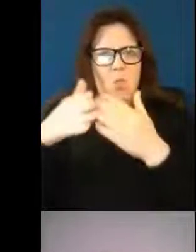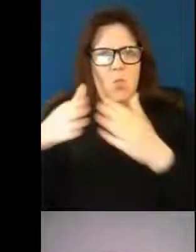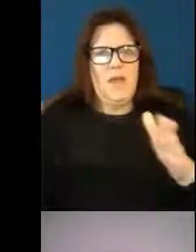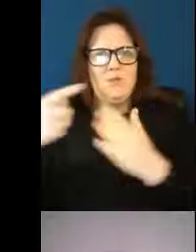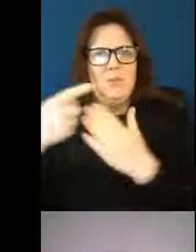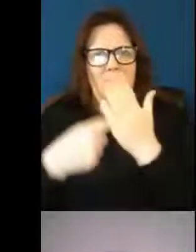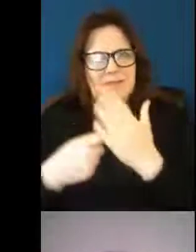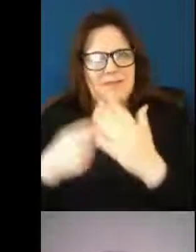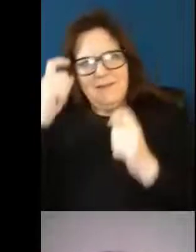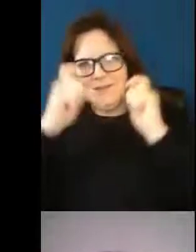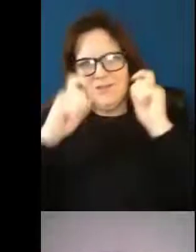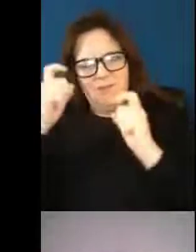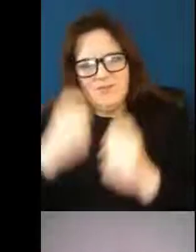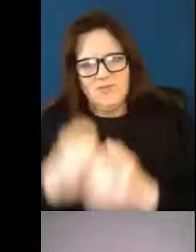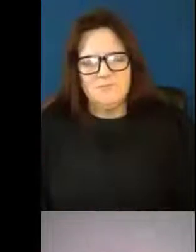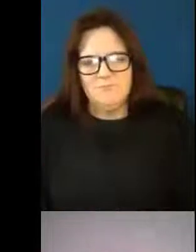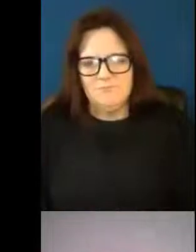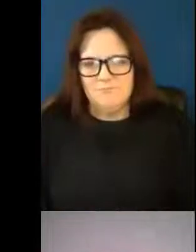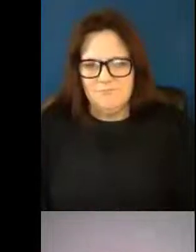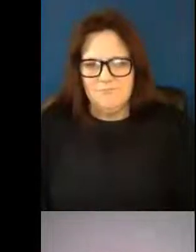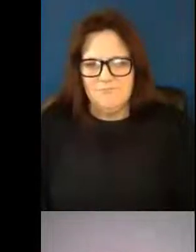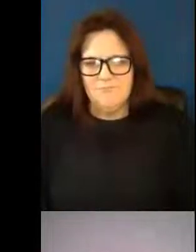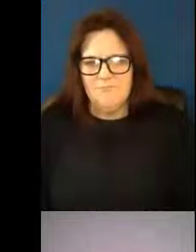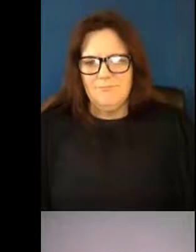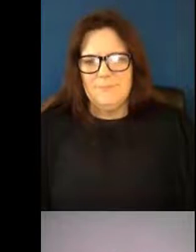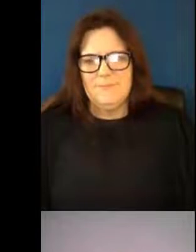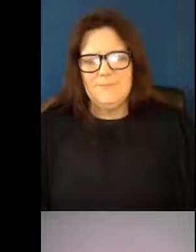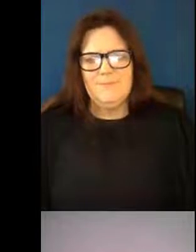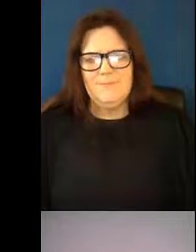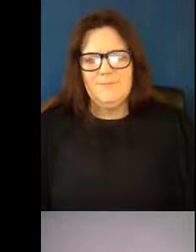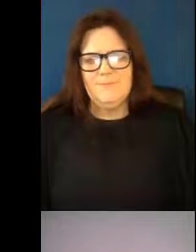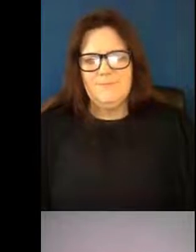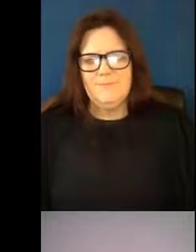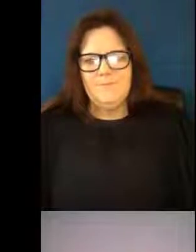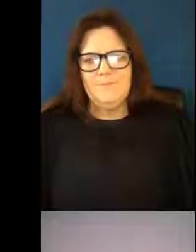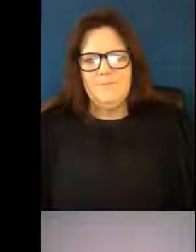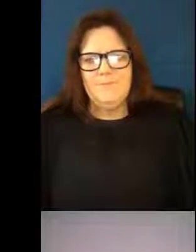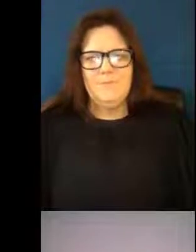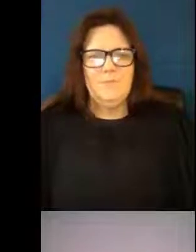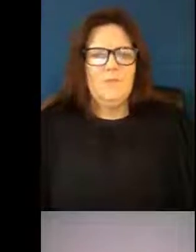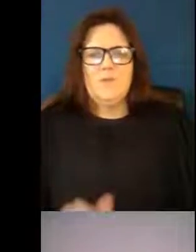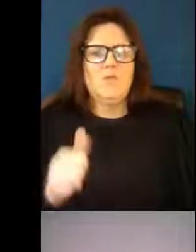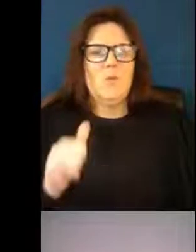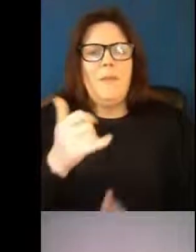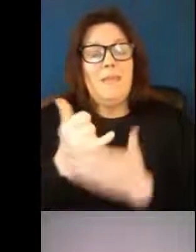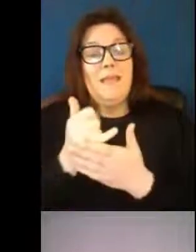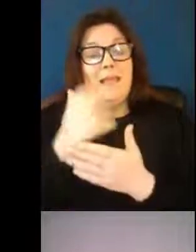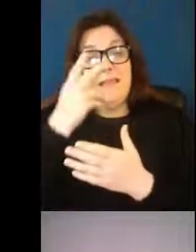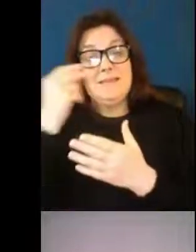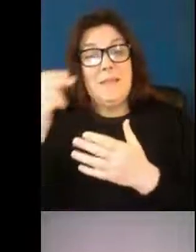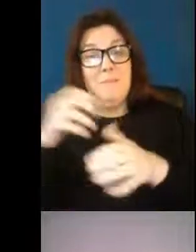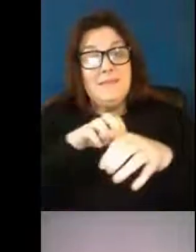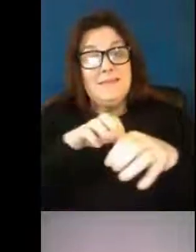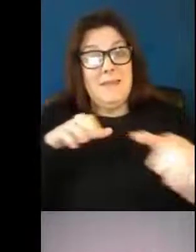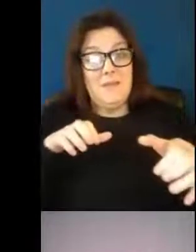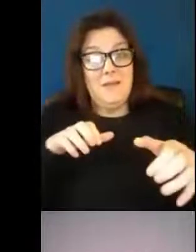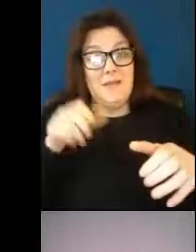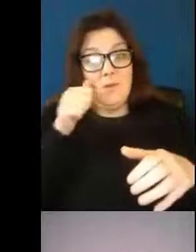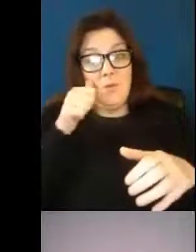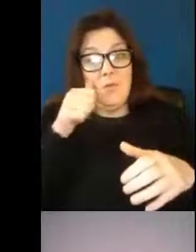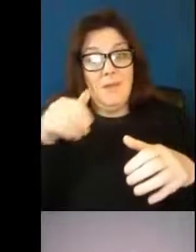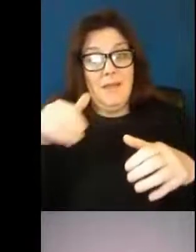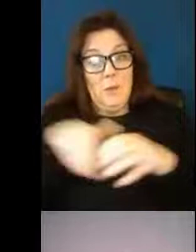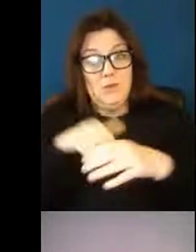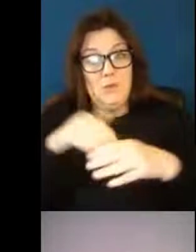policy considerations. So provided a sample group of seminars that took place as part of Inclusion by